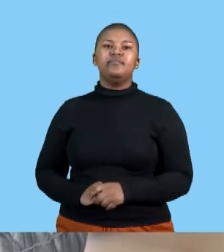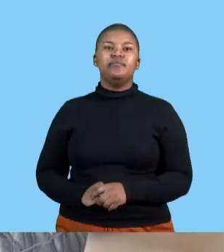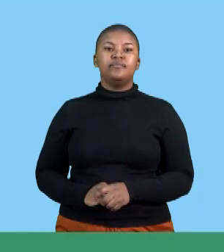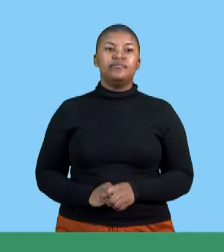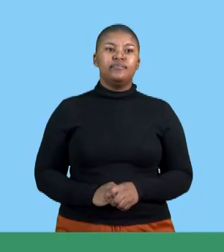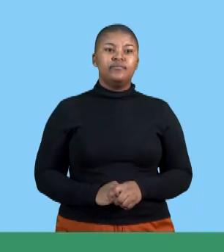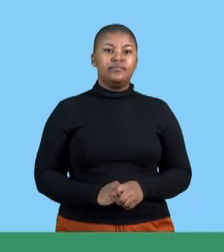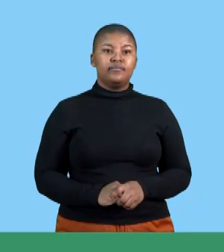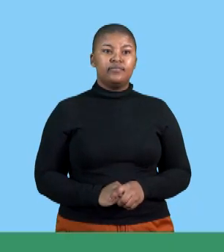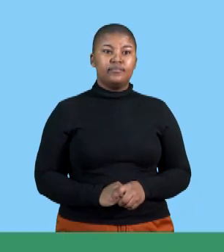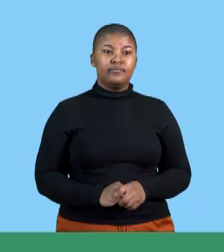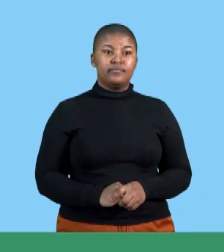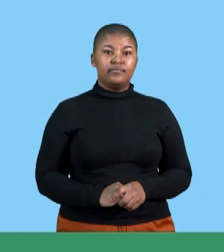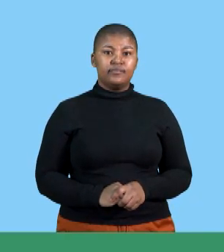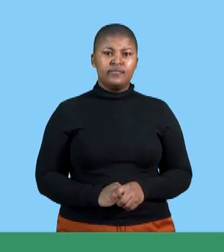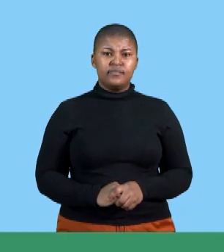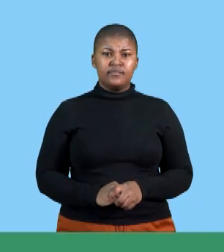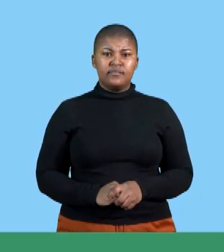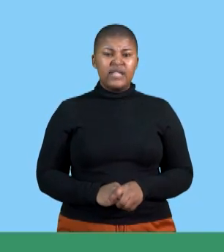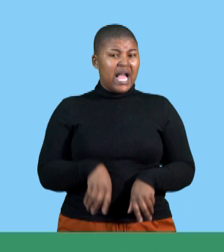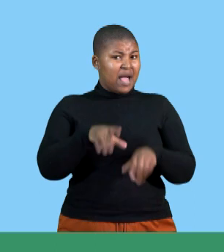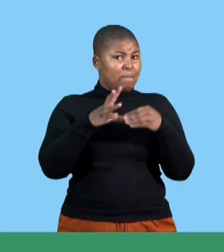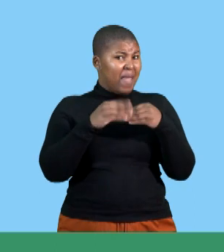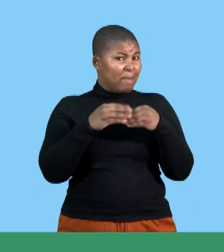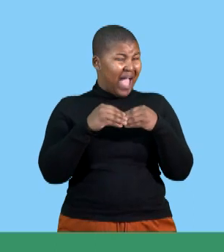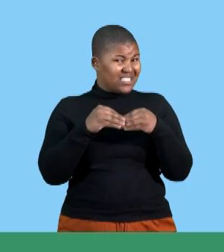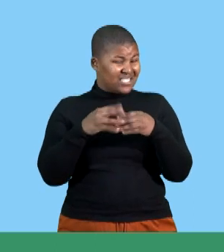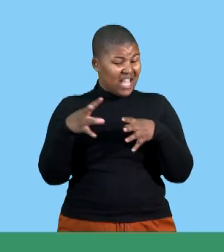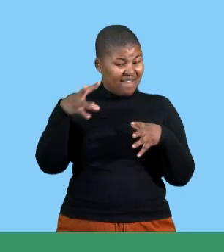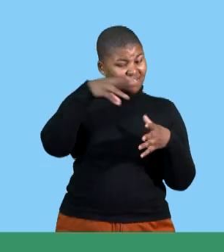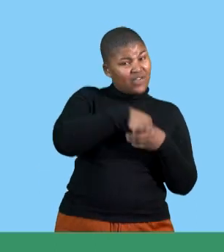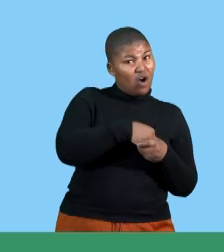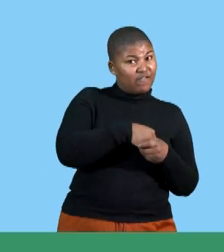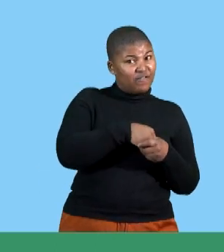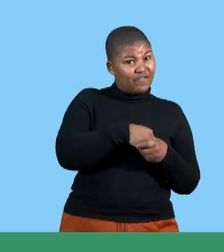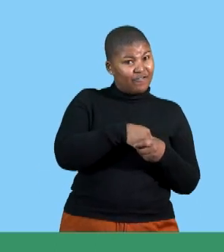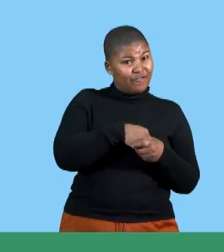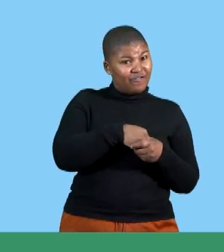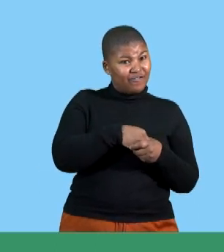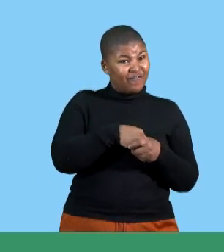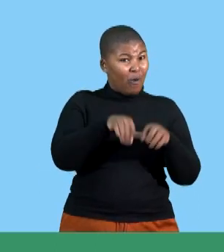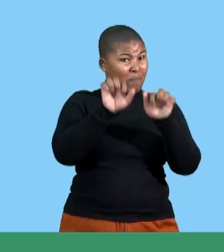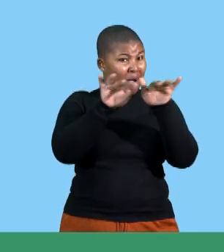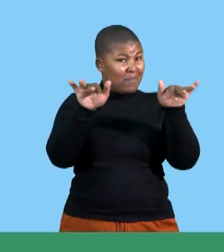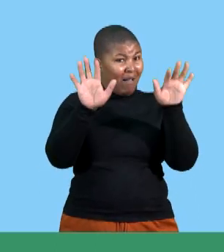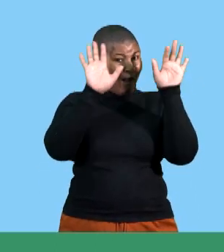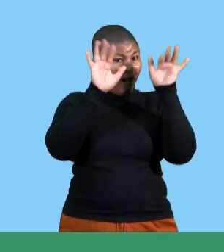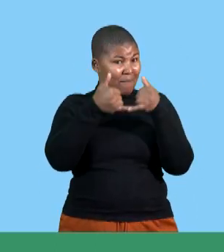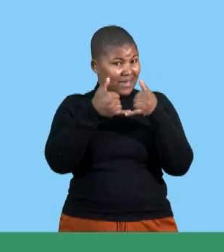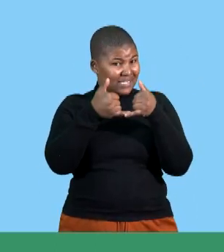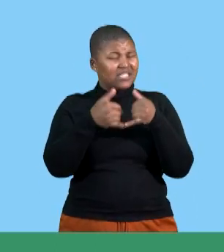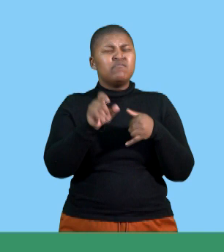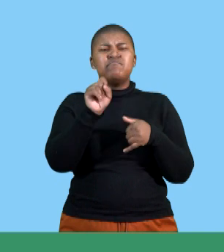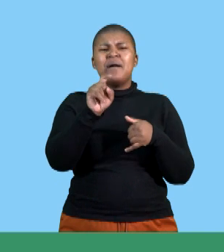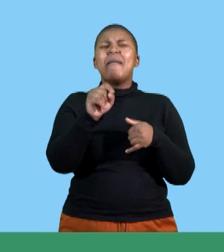Shareholders have limited liabilities. We said the state-owned companies, they fall under public companies, meaning they are